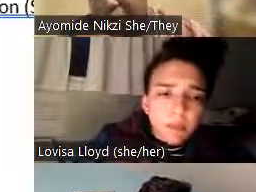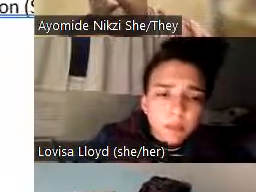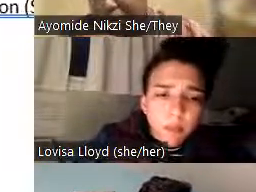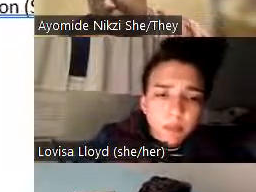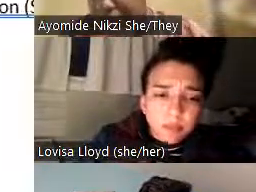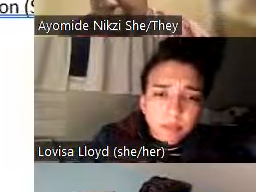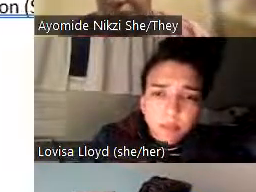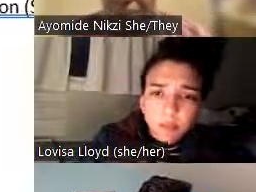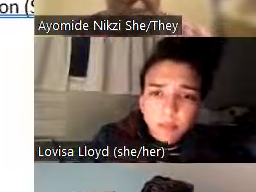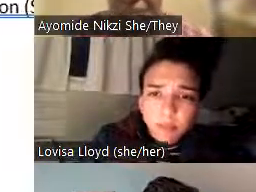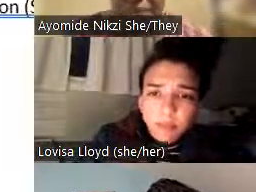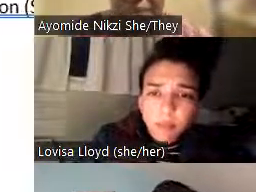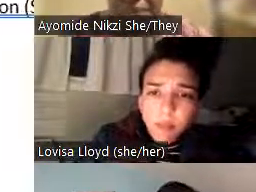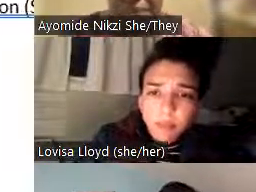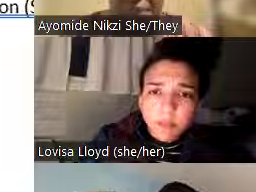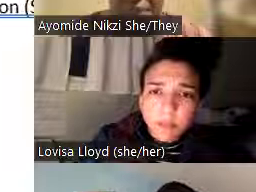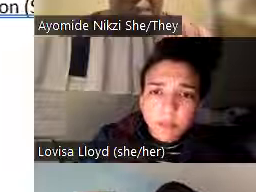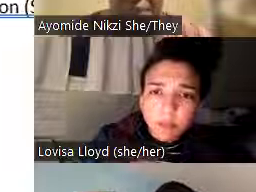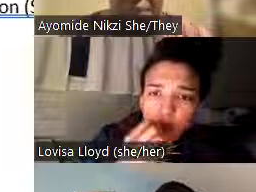I'm curious,